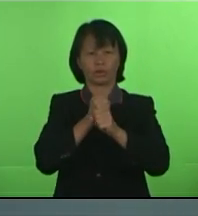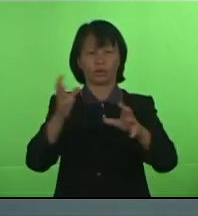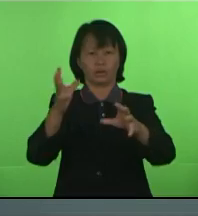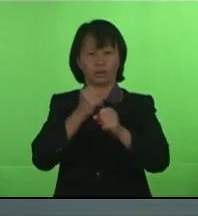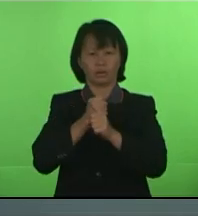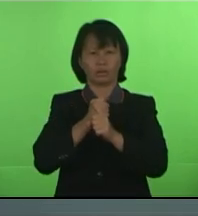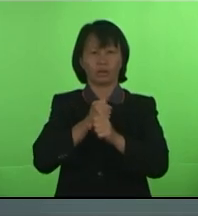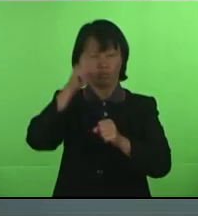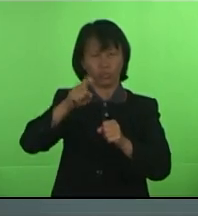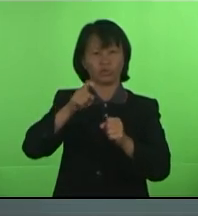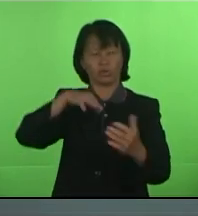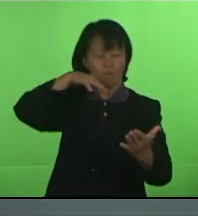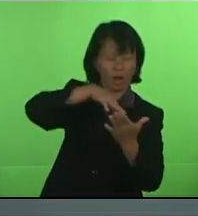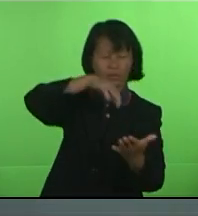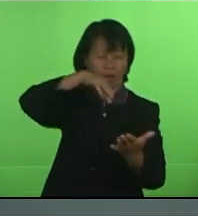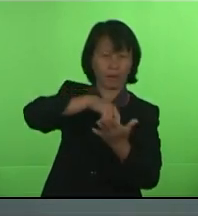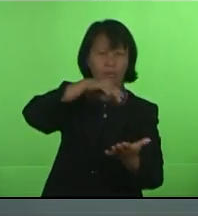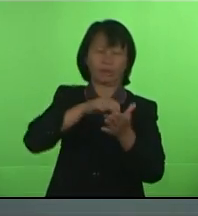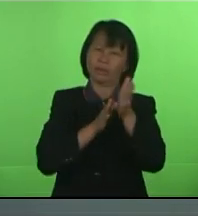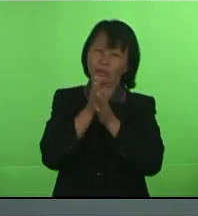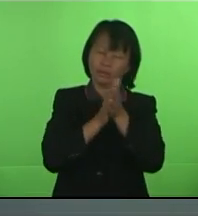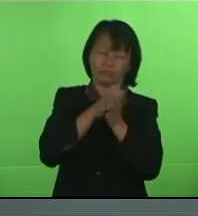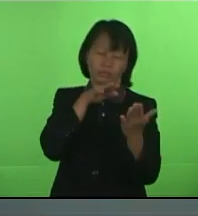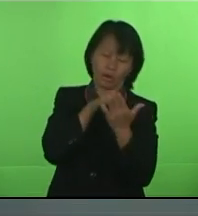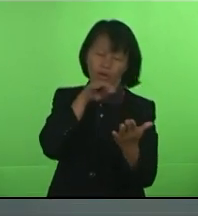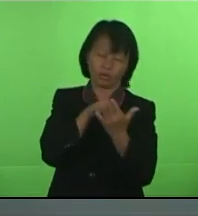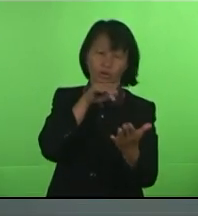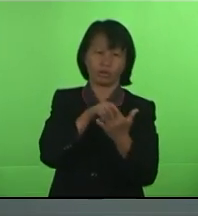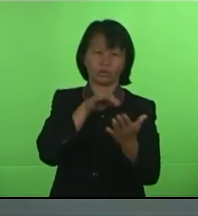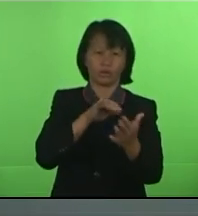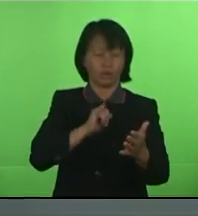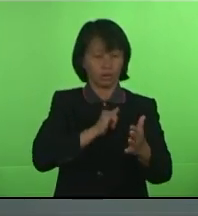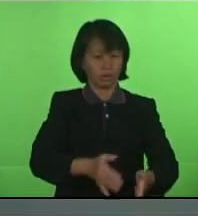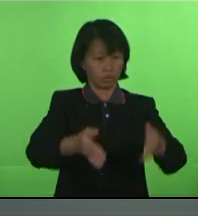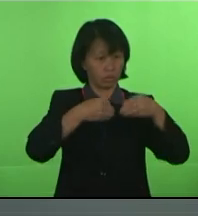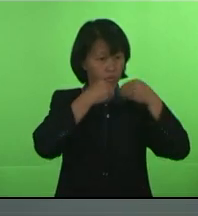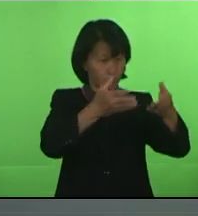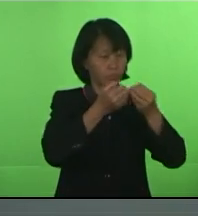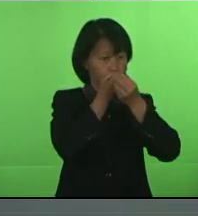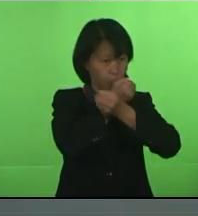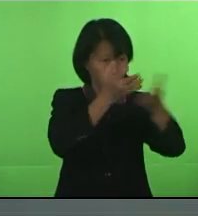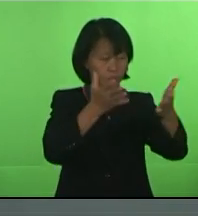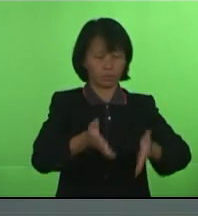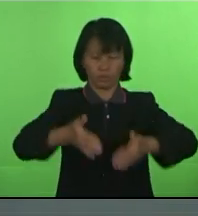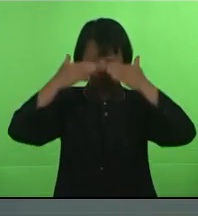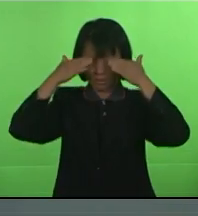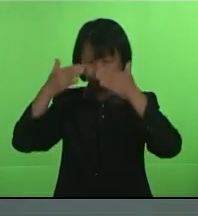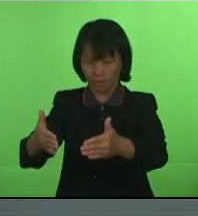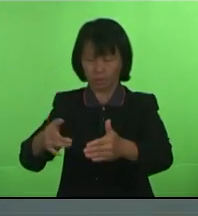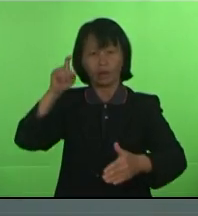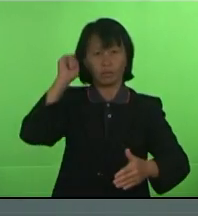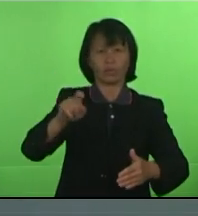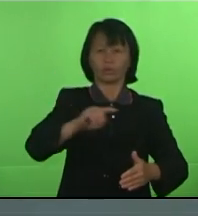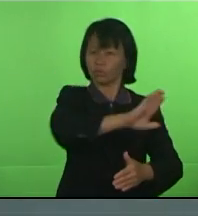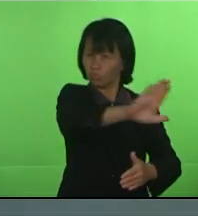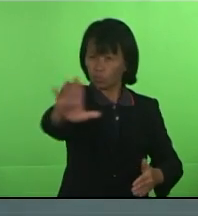read, read, read. So I cannot underemphasize or overemphasize the need for all of